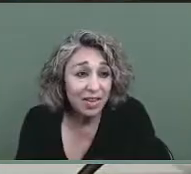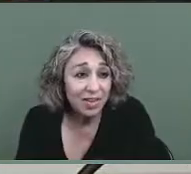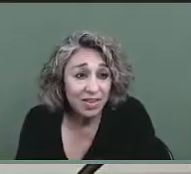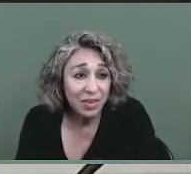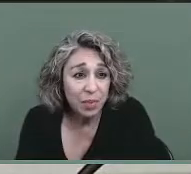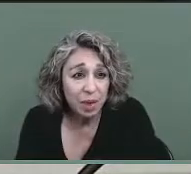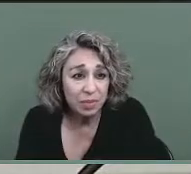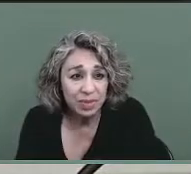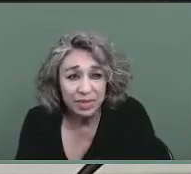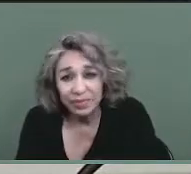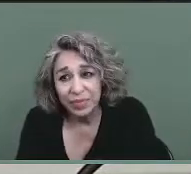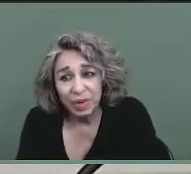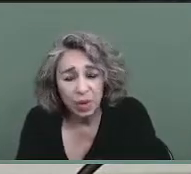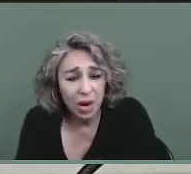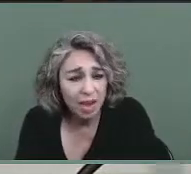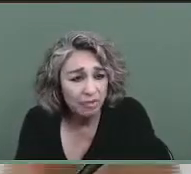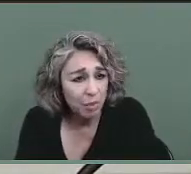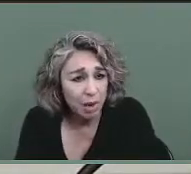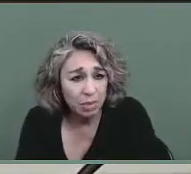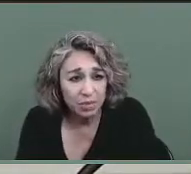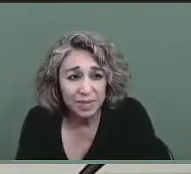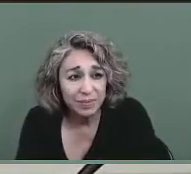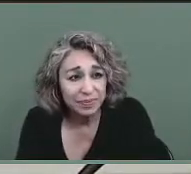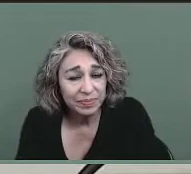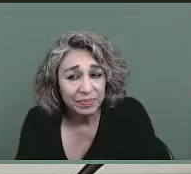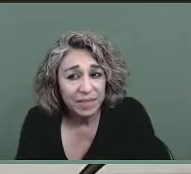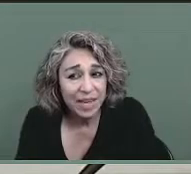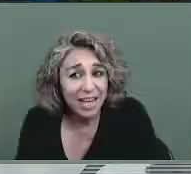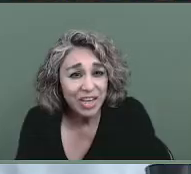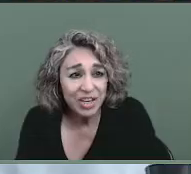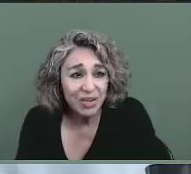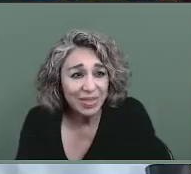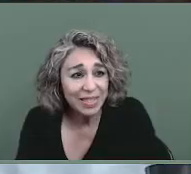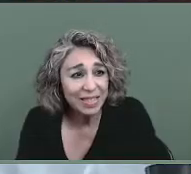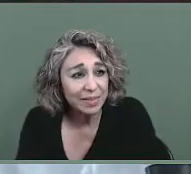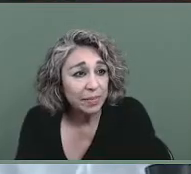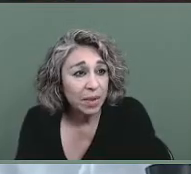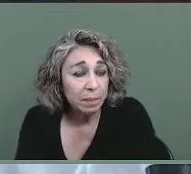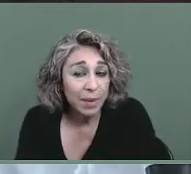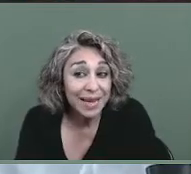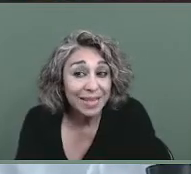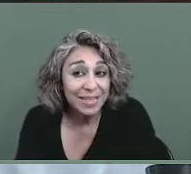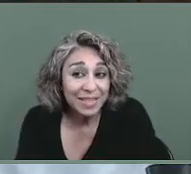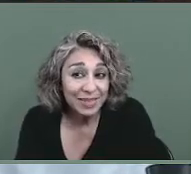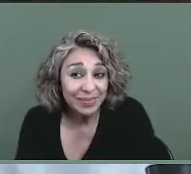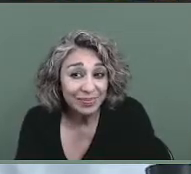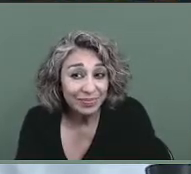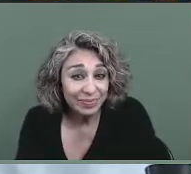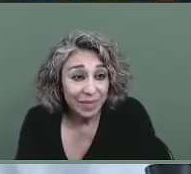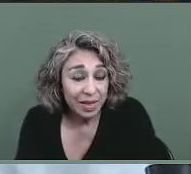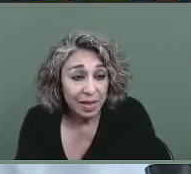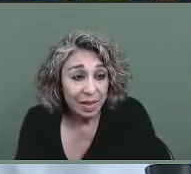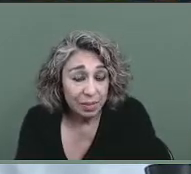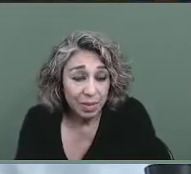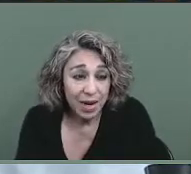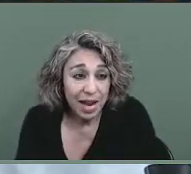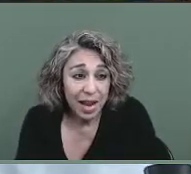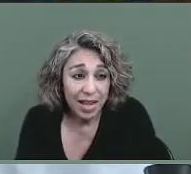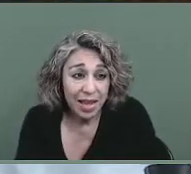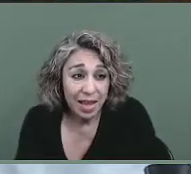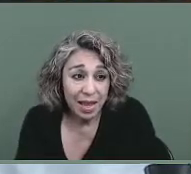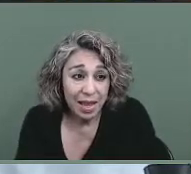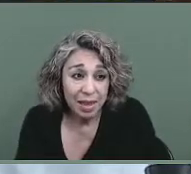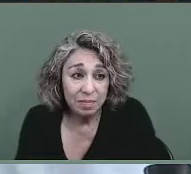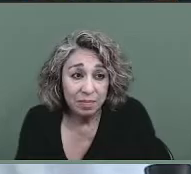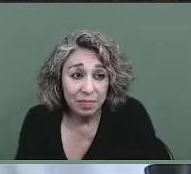there are there are there problems grave problems national ones but but I